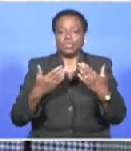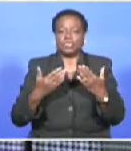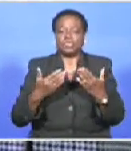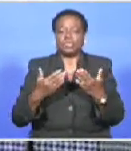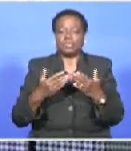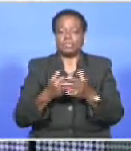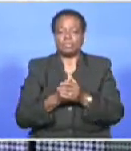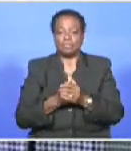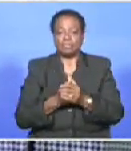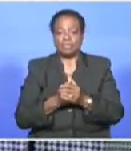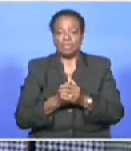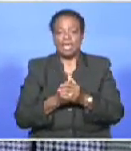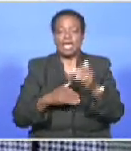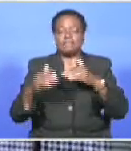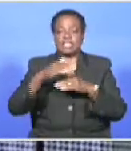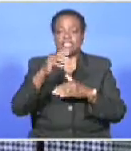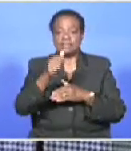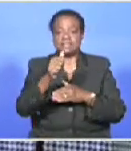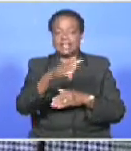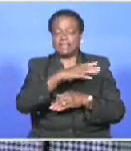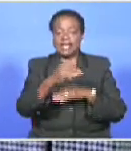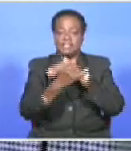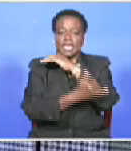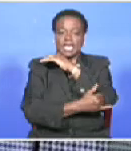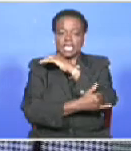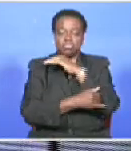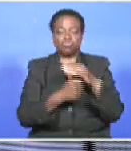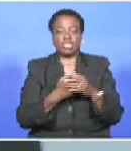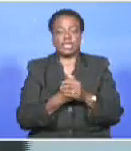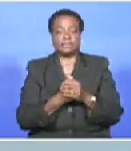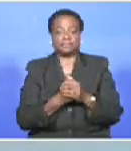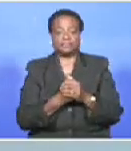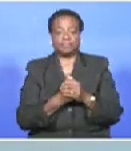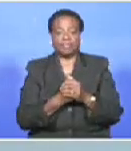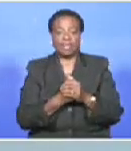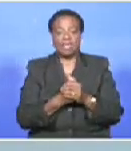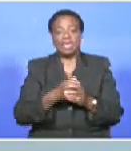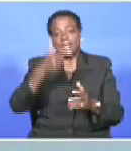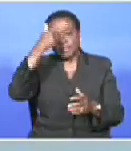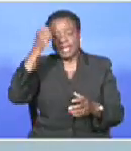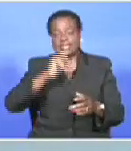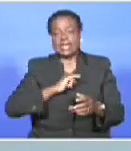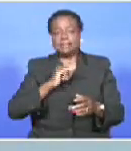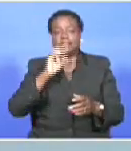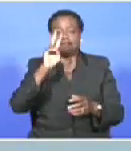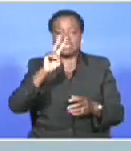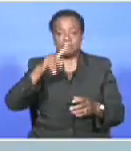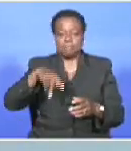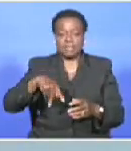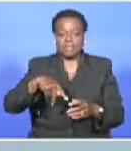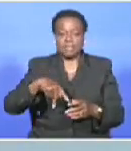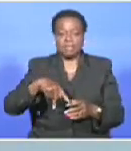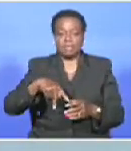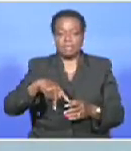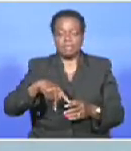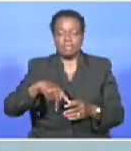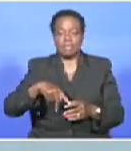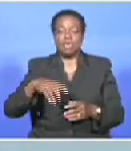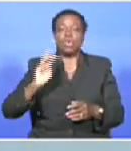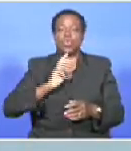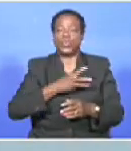also presented. Kennedy explained what her cooperative did. Because I'm the vice president of my cooperative, we sell